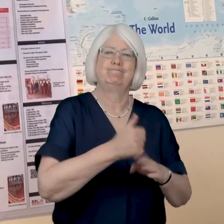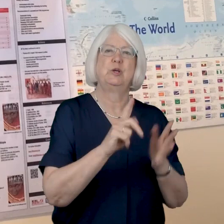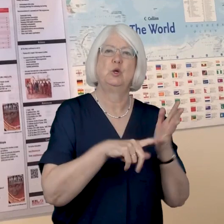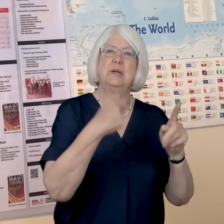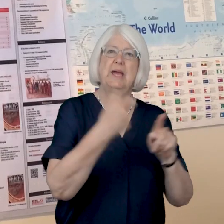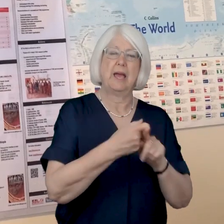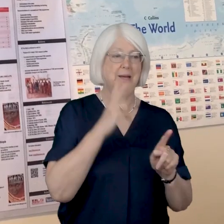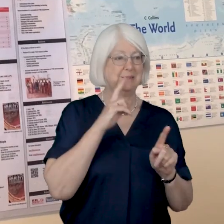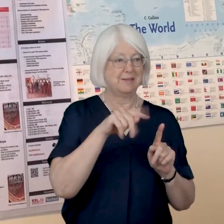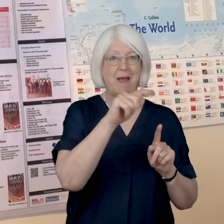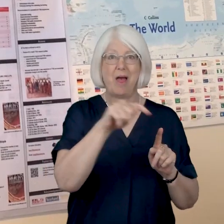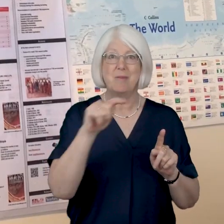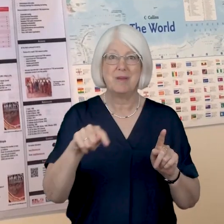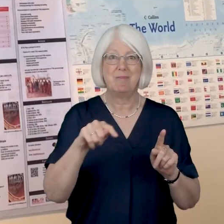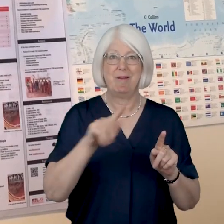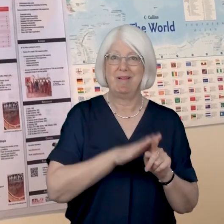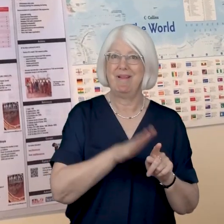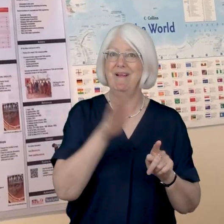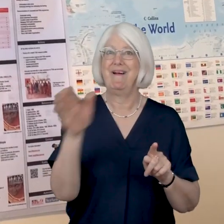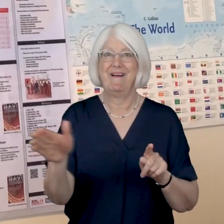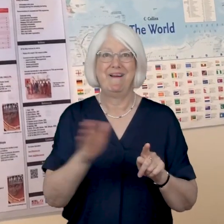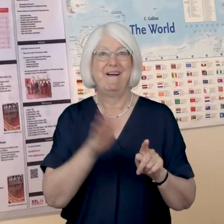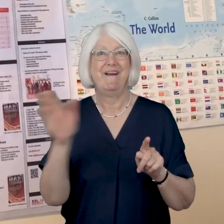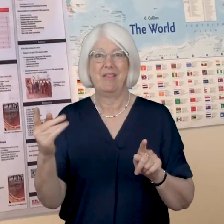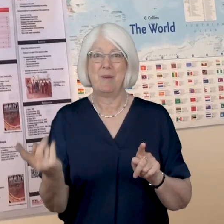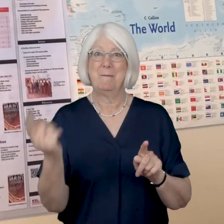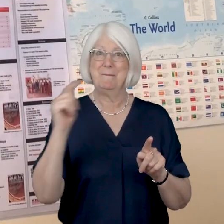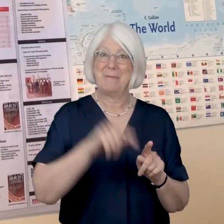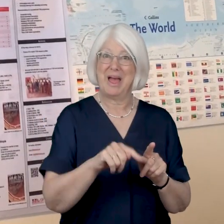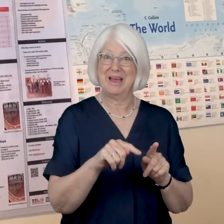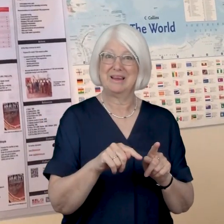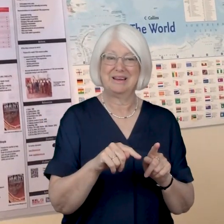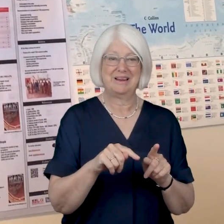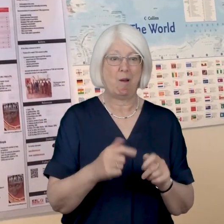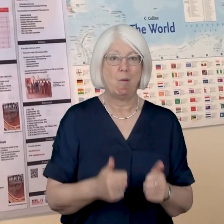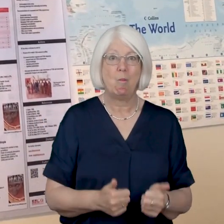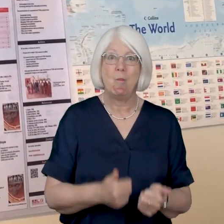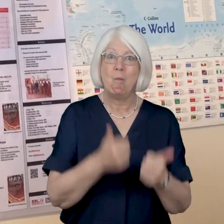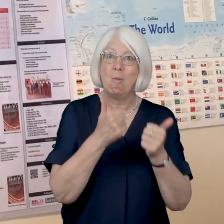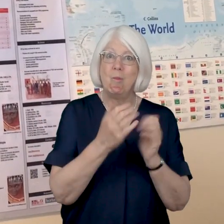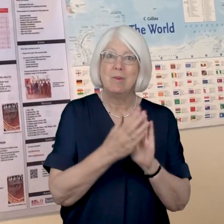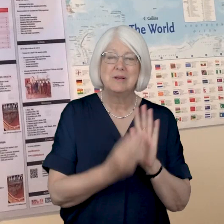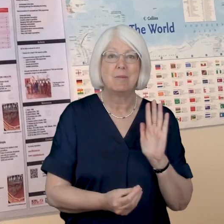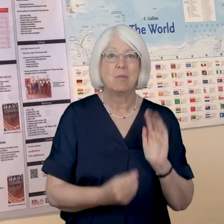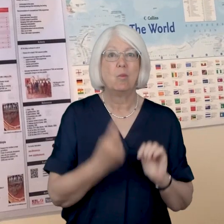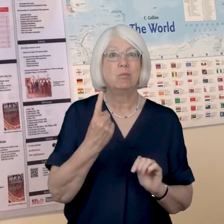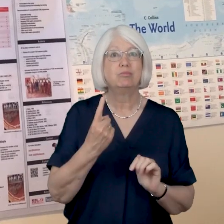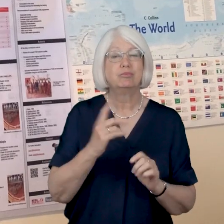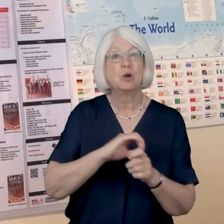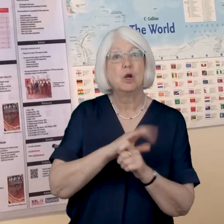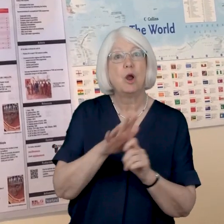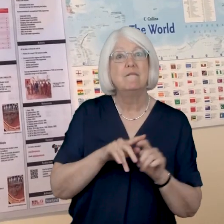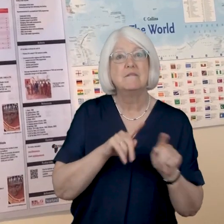other people crossing the pond to come back here. I had a really good example over COVID of an ambulance driver who was a young Nigerian